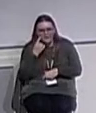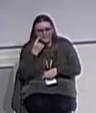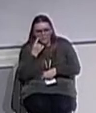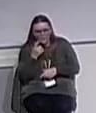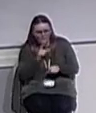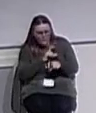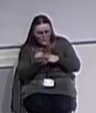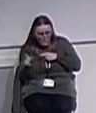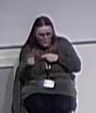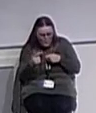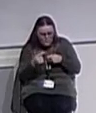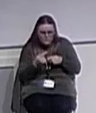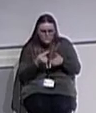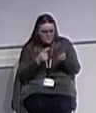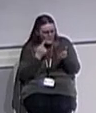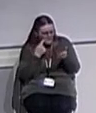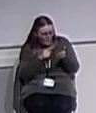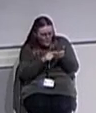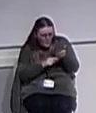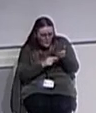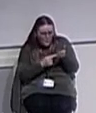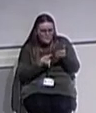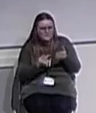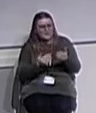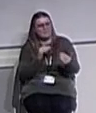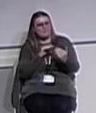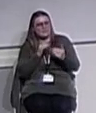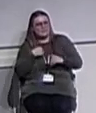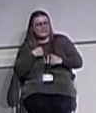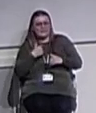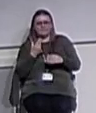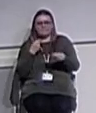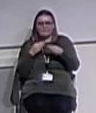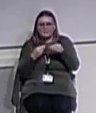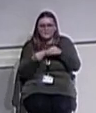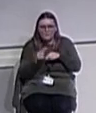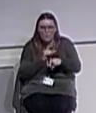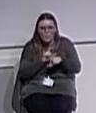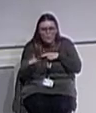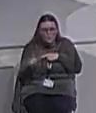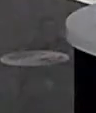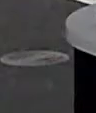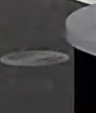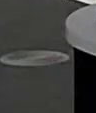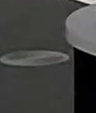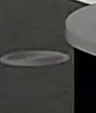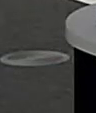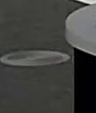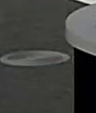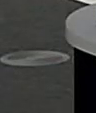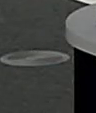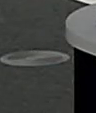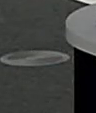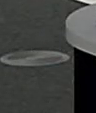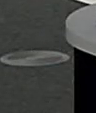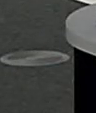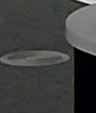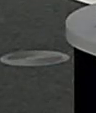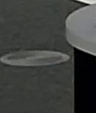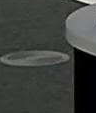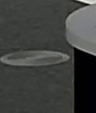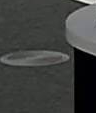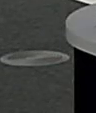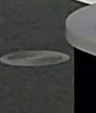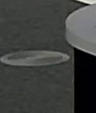course, and about the flexibility of our courses here and how it might differ for other universities, because that's a very good